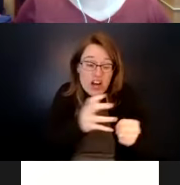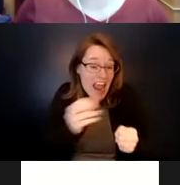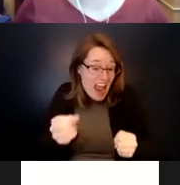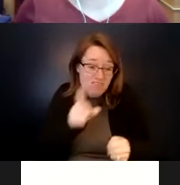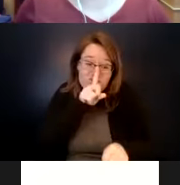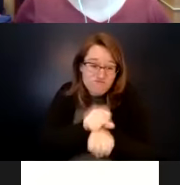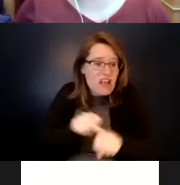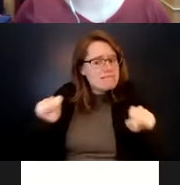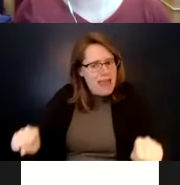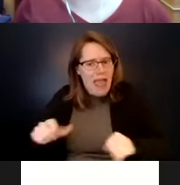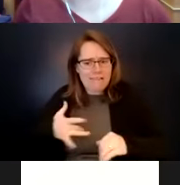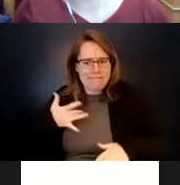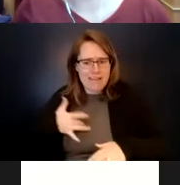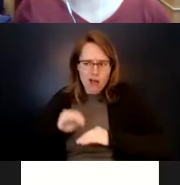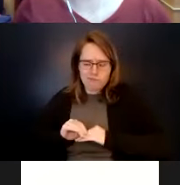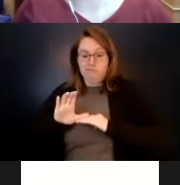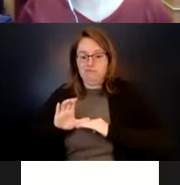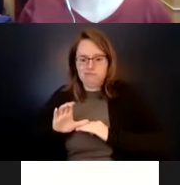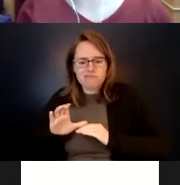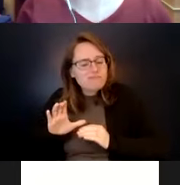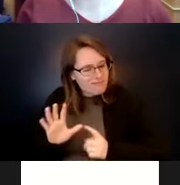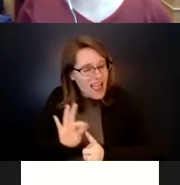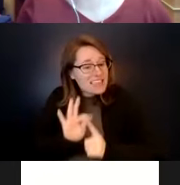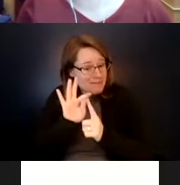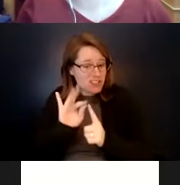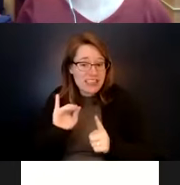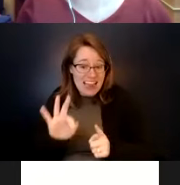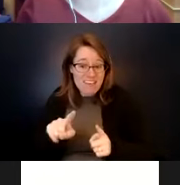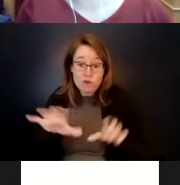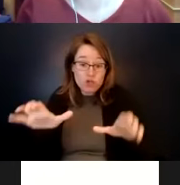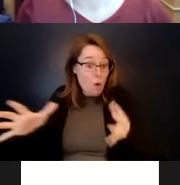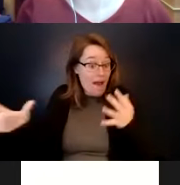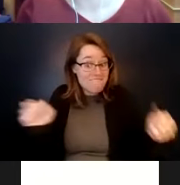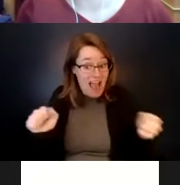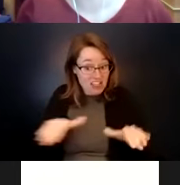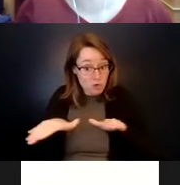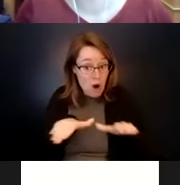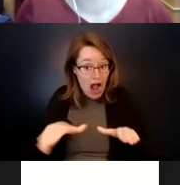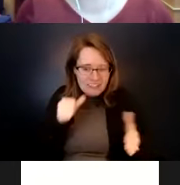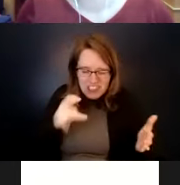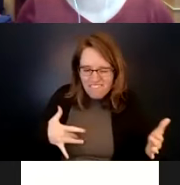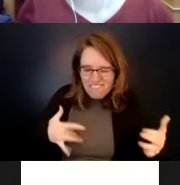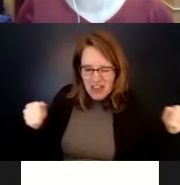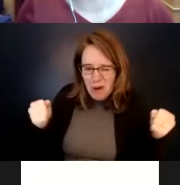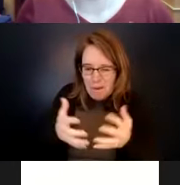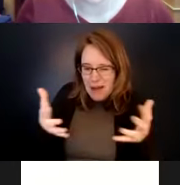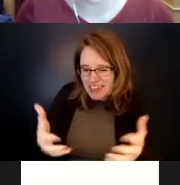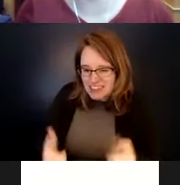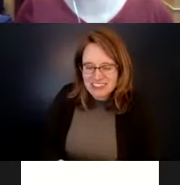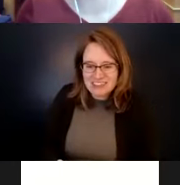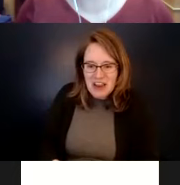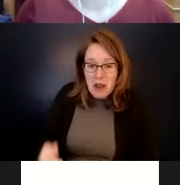boost, especially if you do a fast walk. You don't really feel the cold that much right at the beginning.